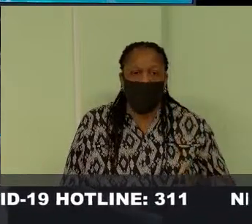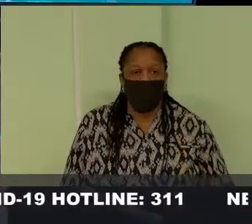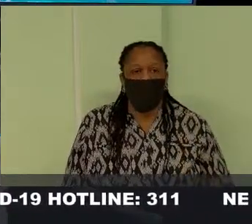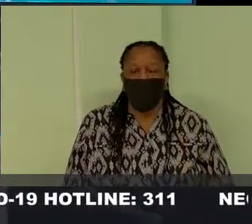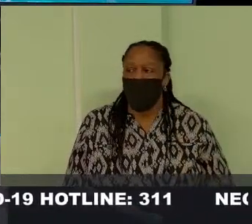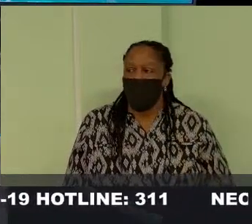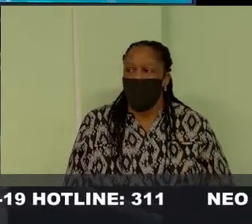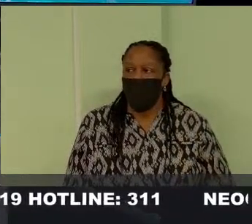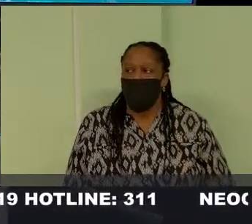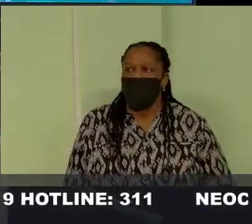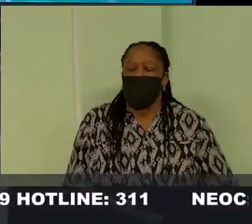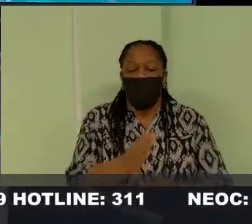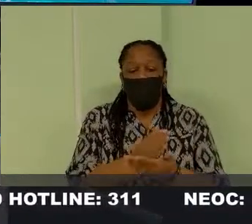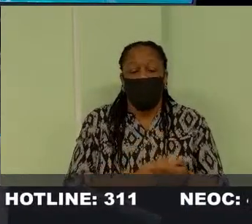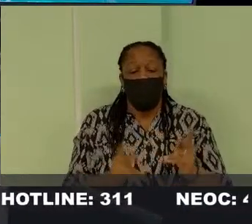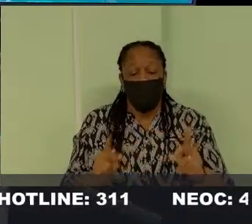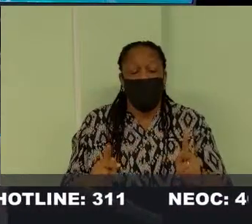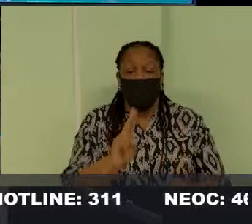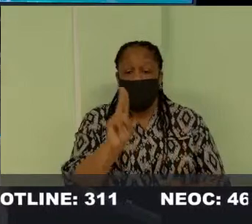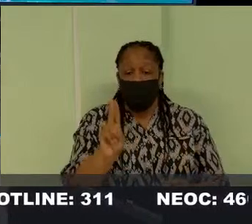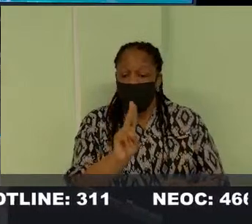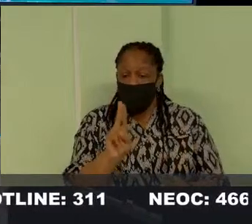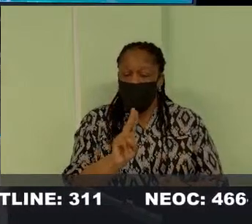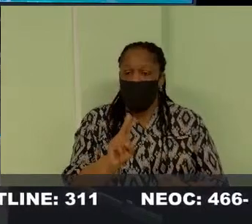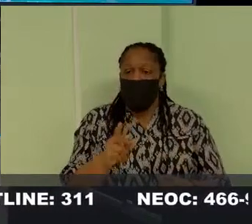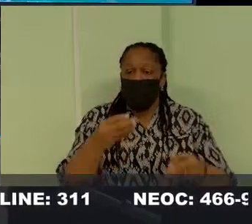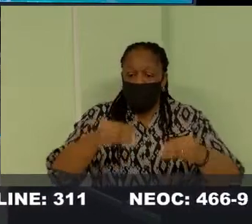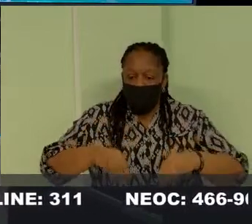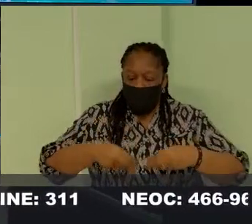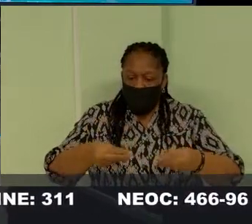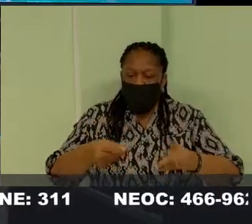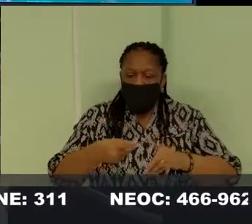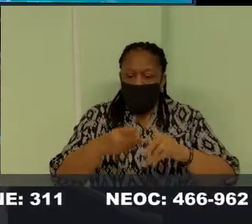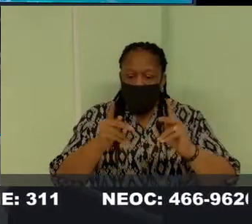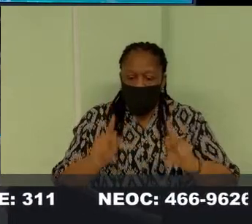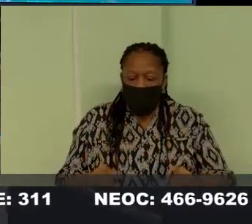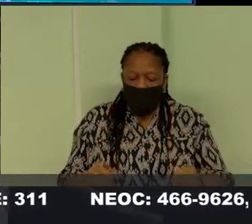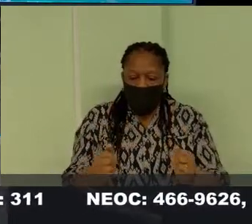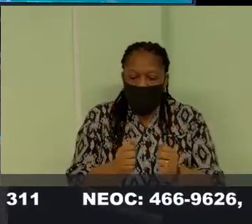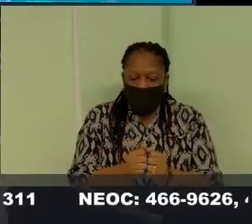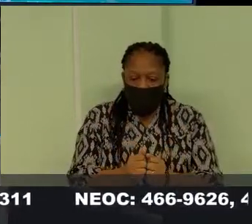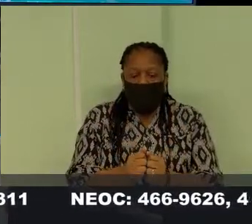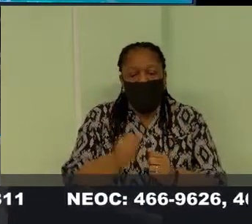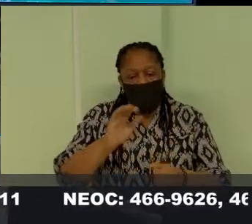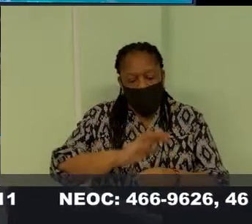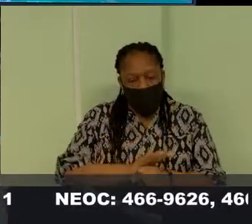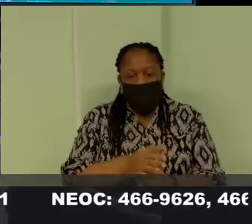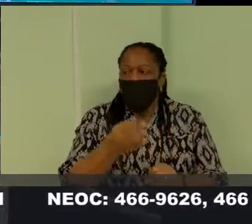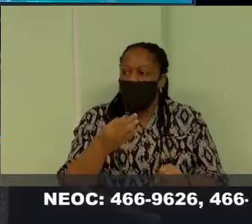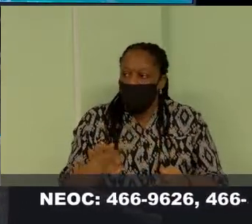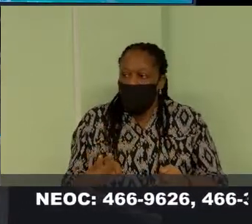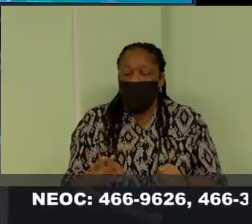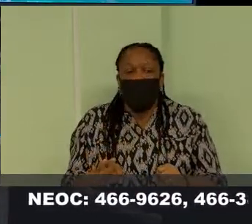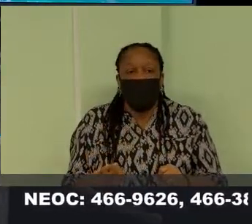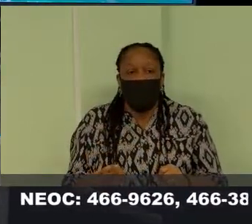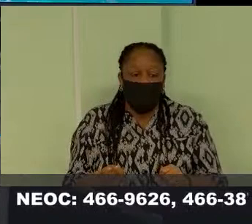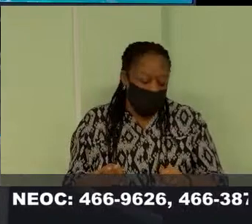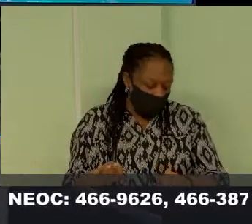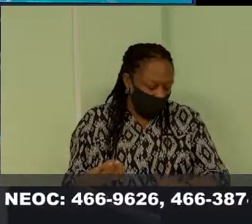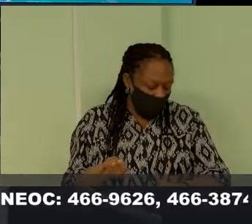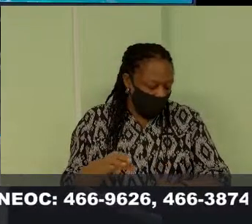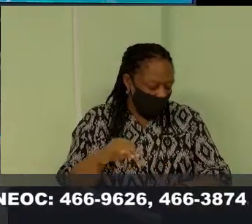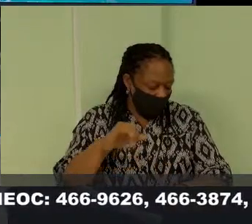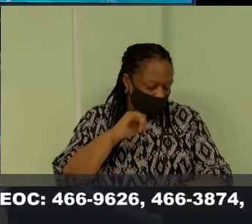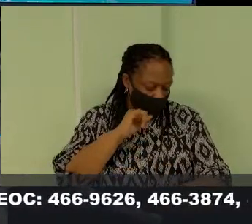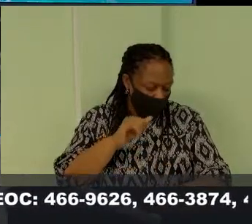protocol in treating persons with COVID-19, but it is basically beneficial for anyone who has any sort of